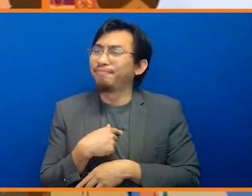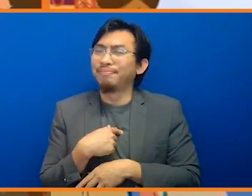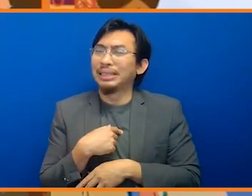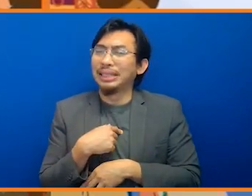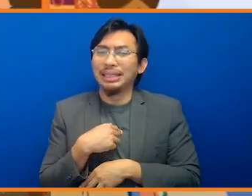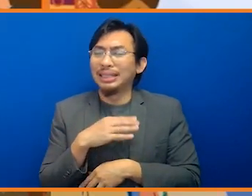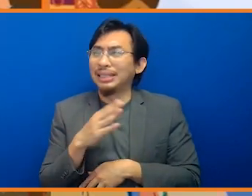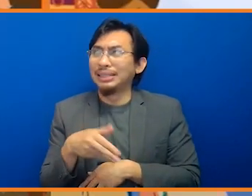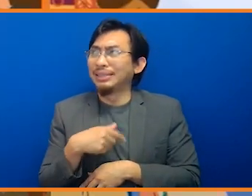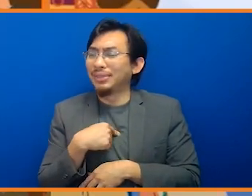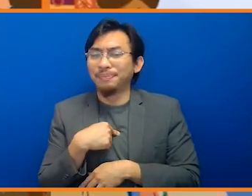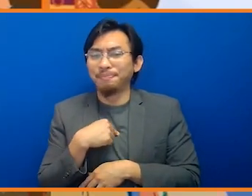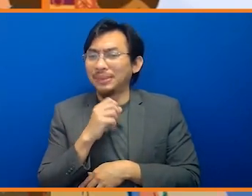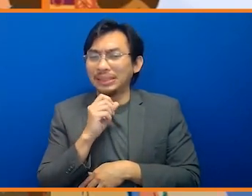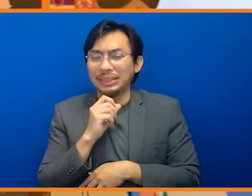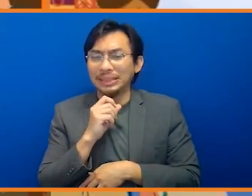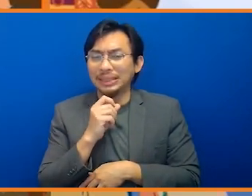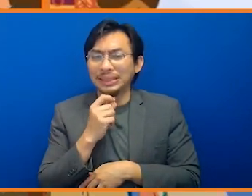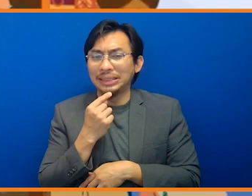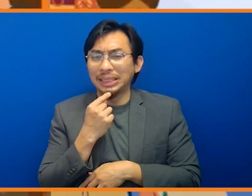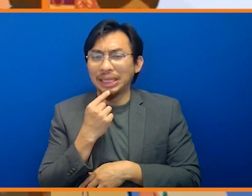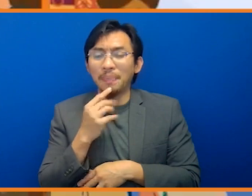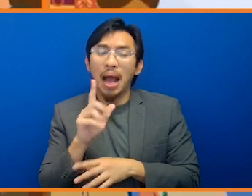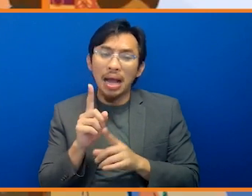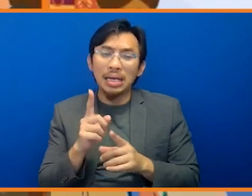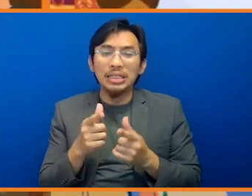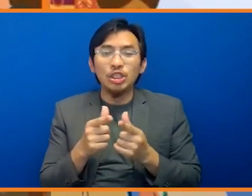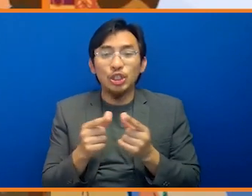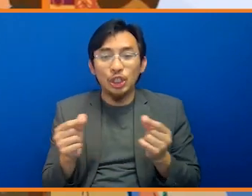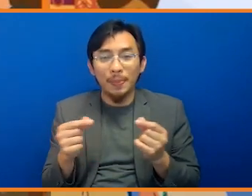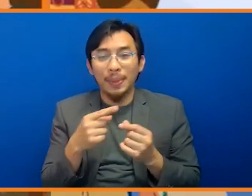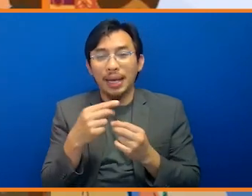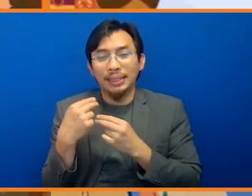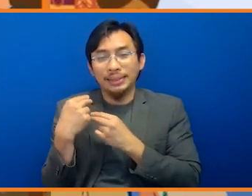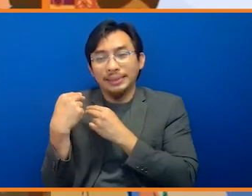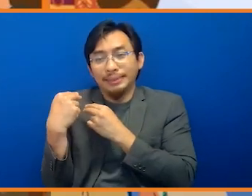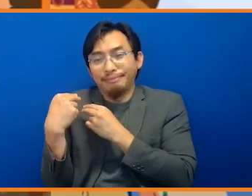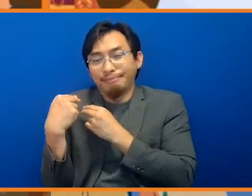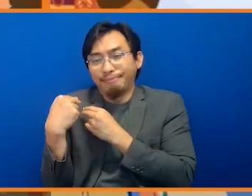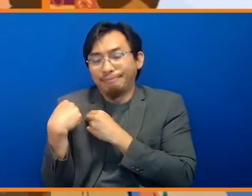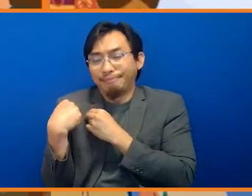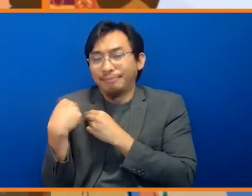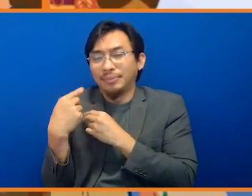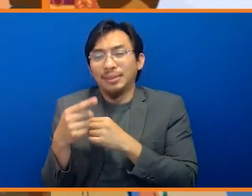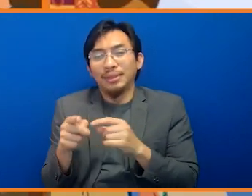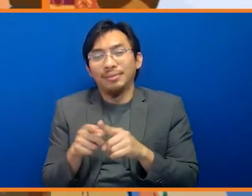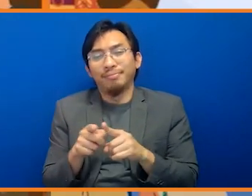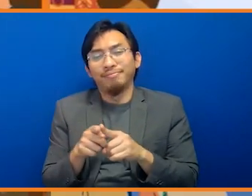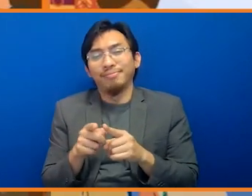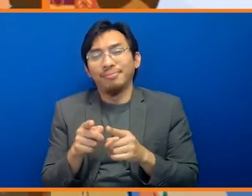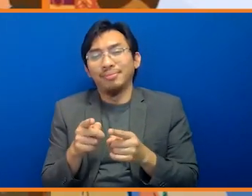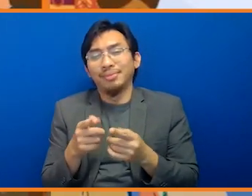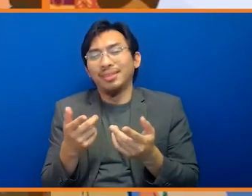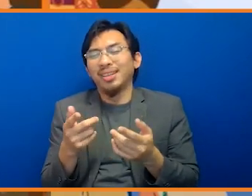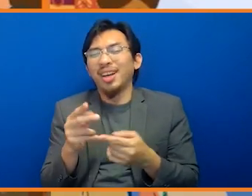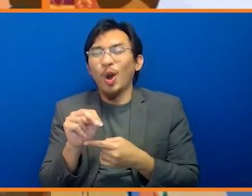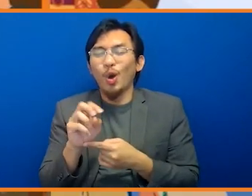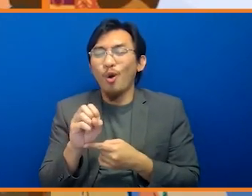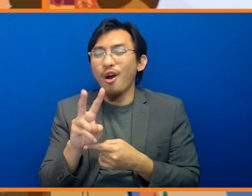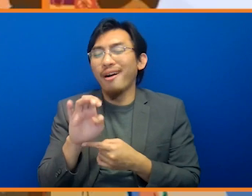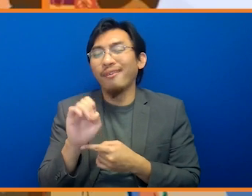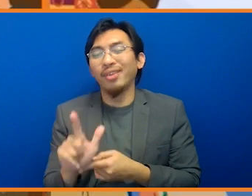Today I never mentioned, but in Japan, the role of fiction, role of the